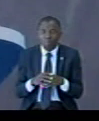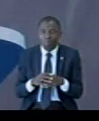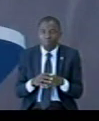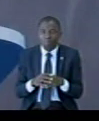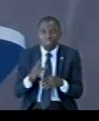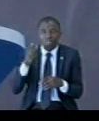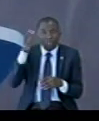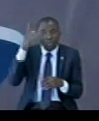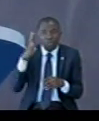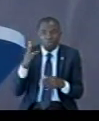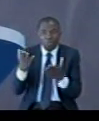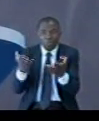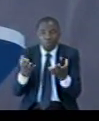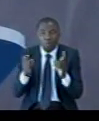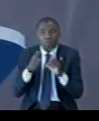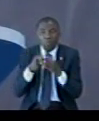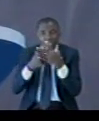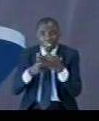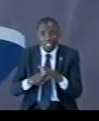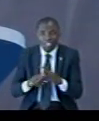God wanted to start